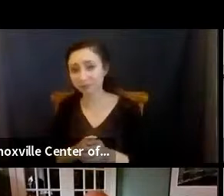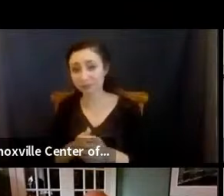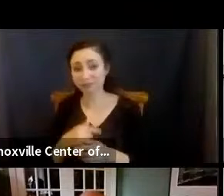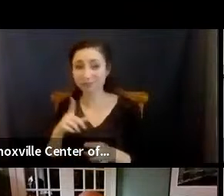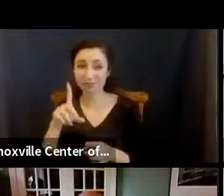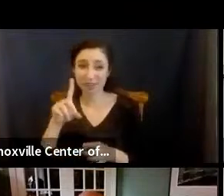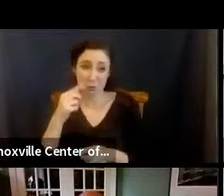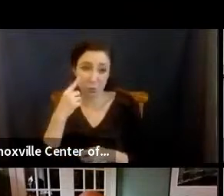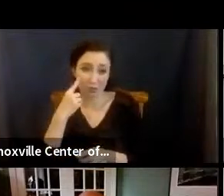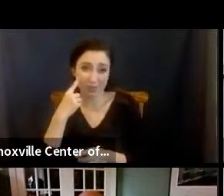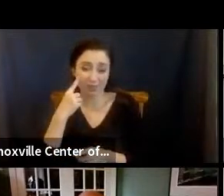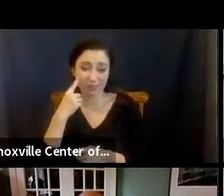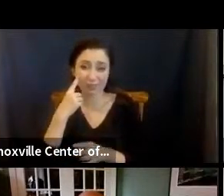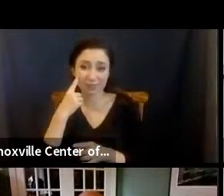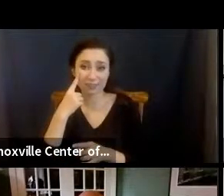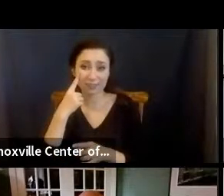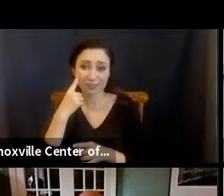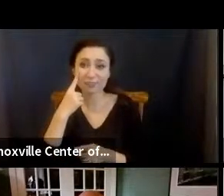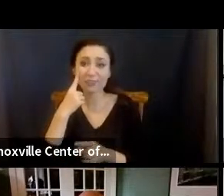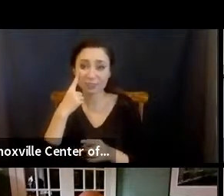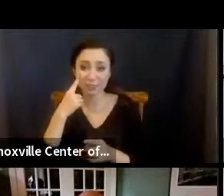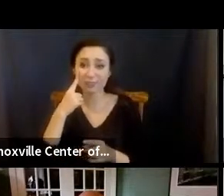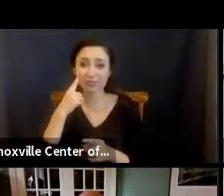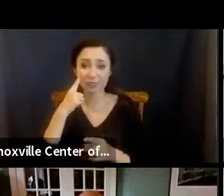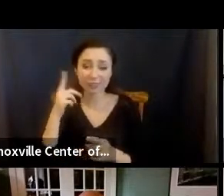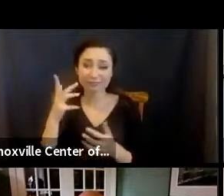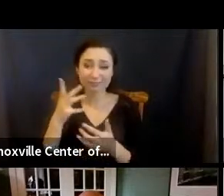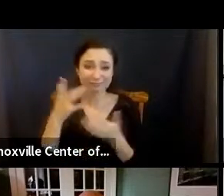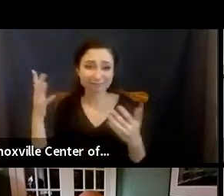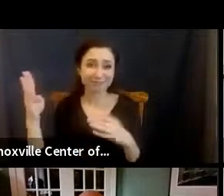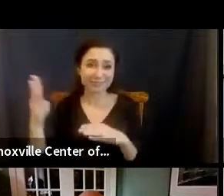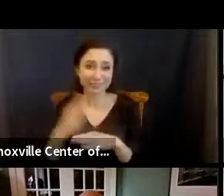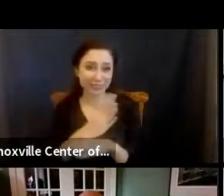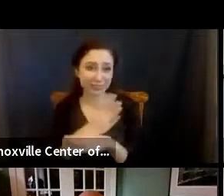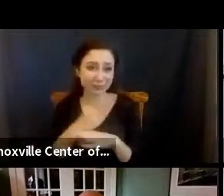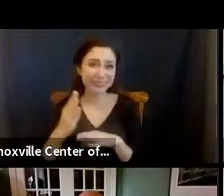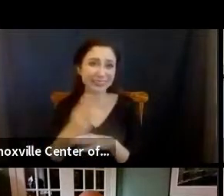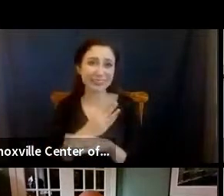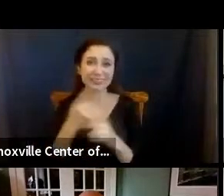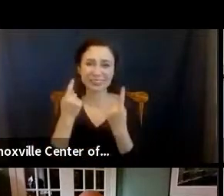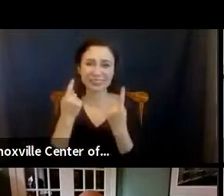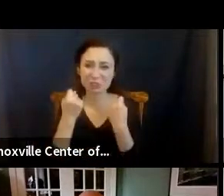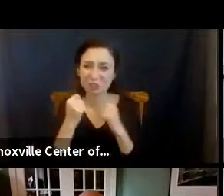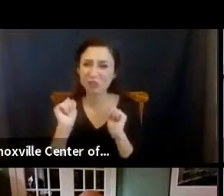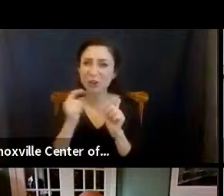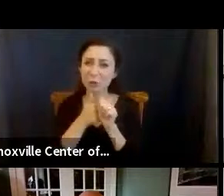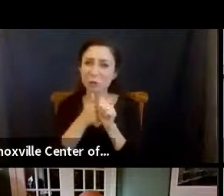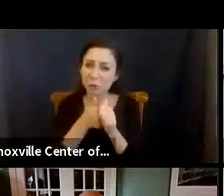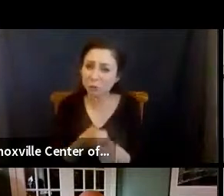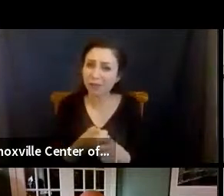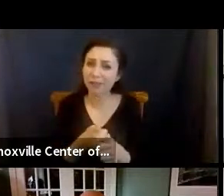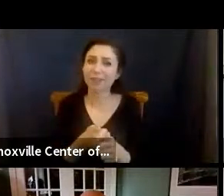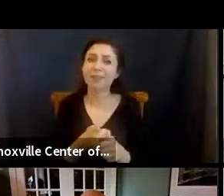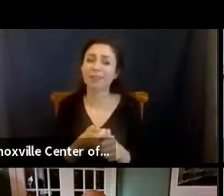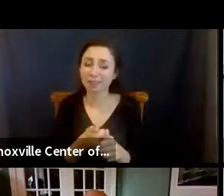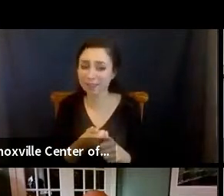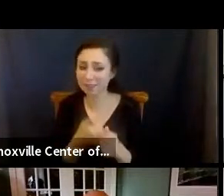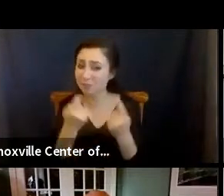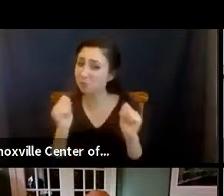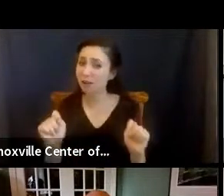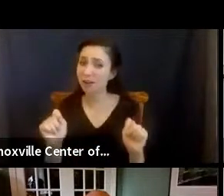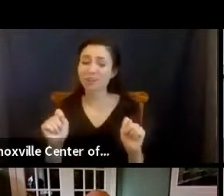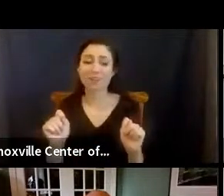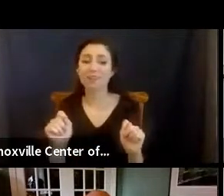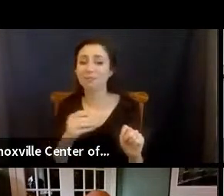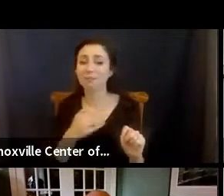that there are lots of businesses that are really trying hard to be compliant, and from some of